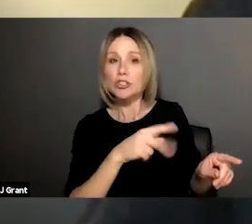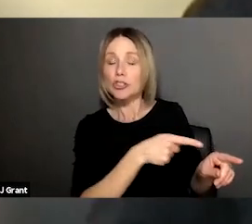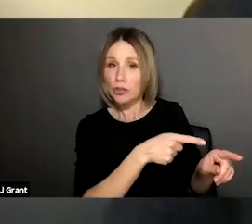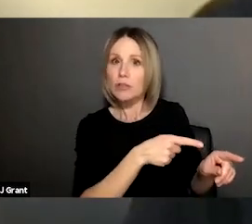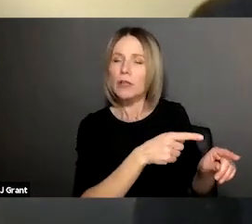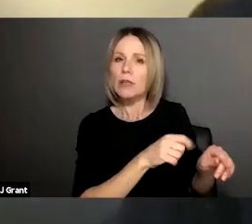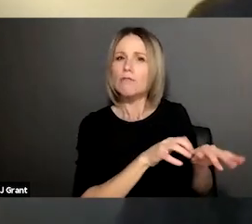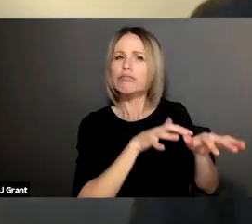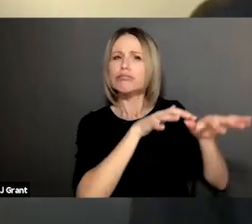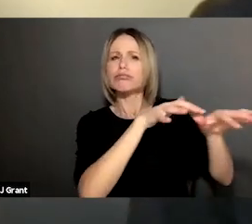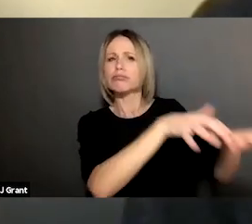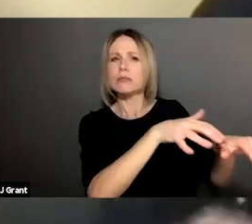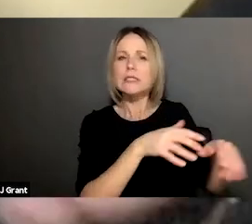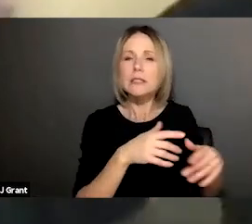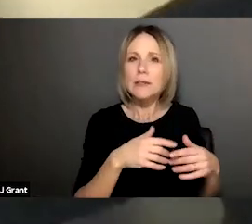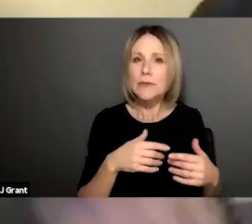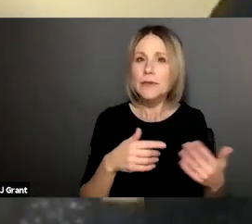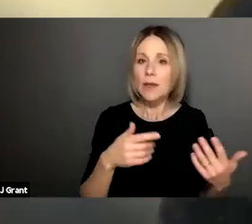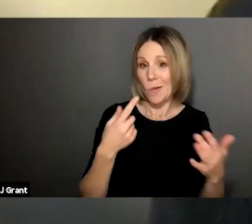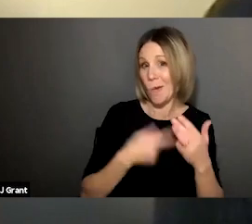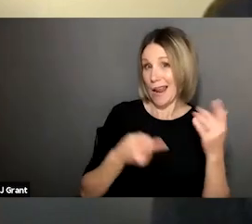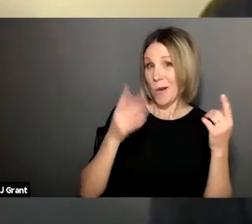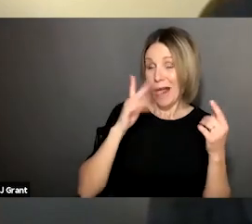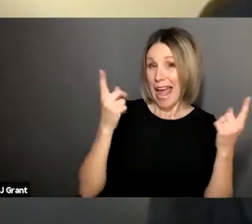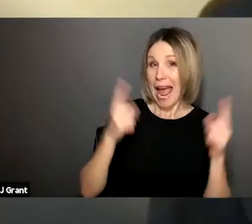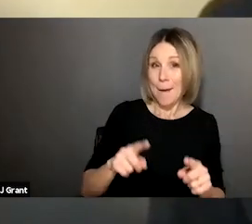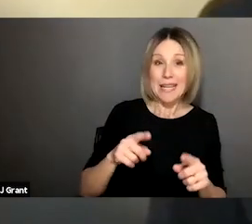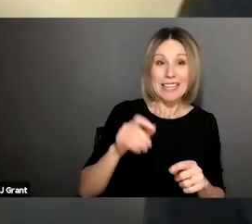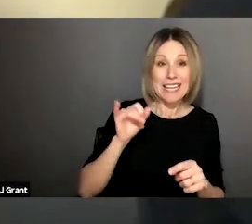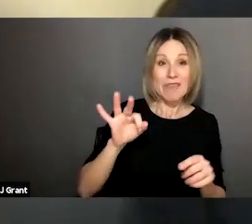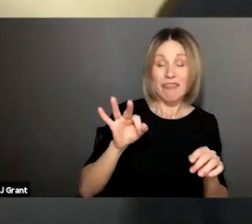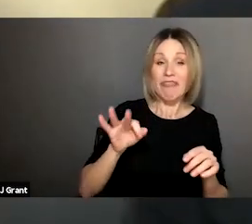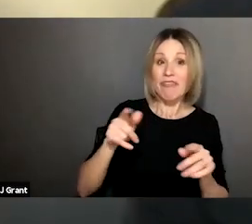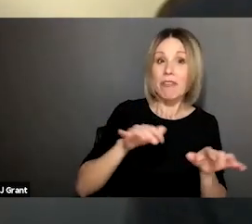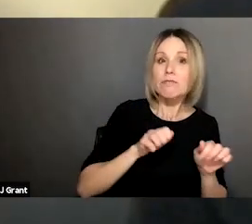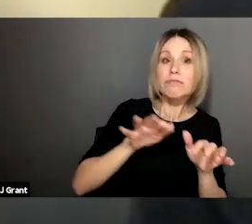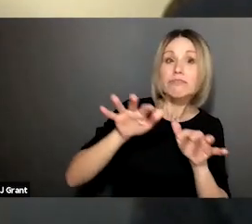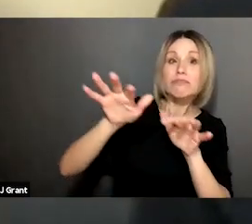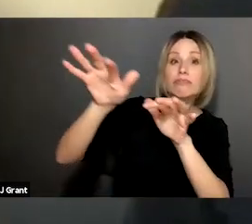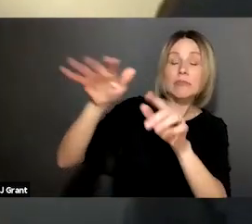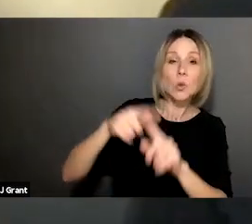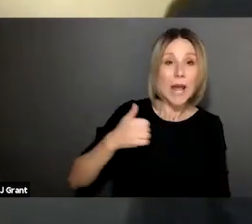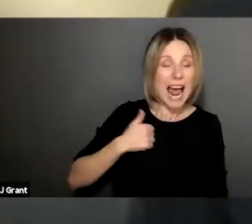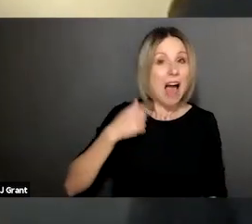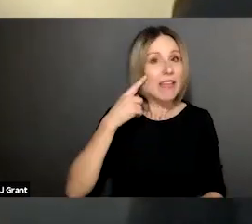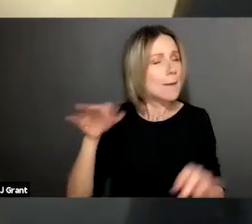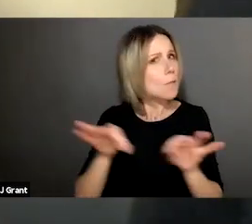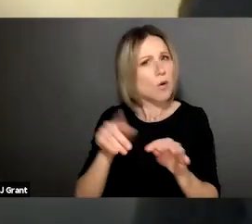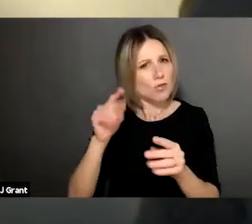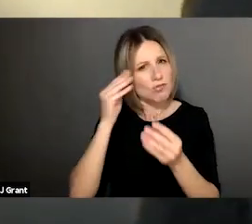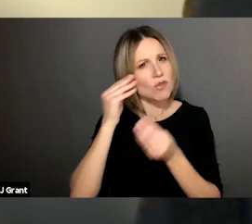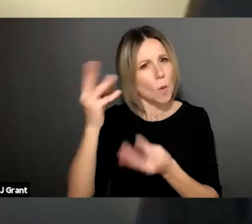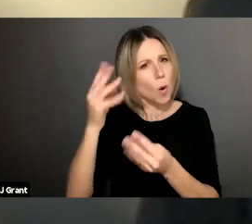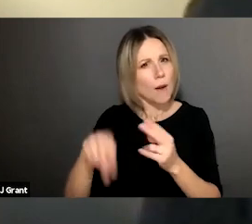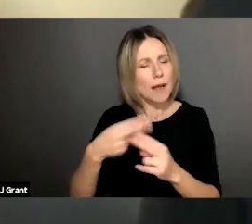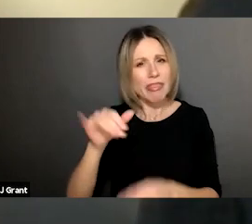is over, because we've seen those rising stocks. I think it's important to report on that. The Times did, it was before my